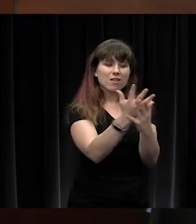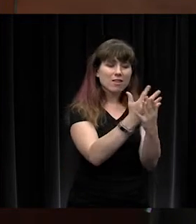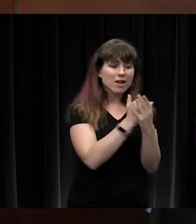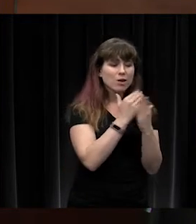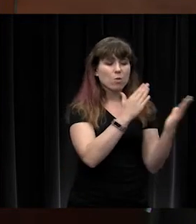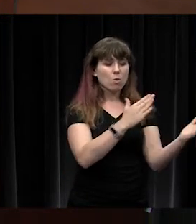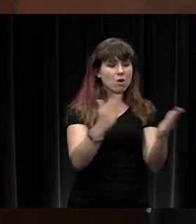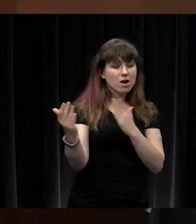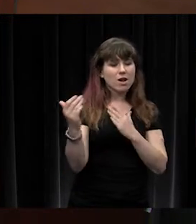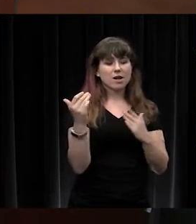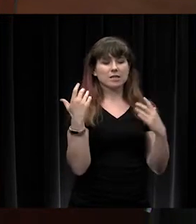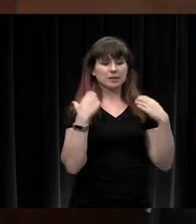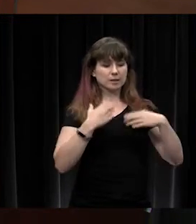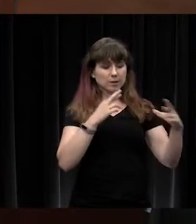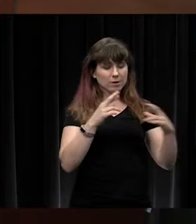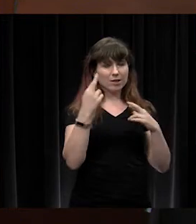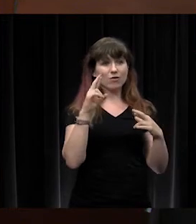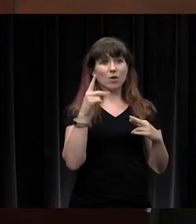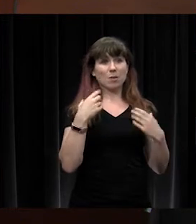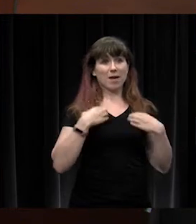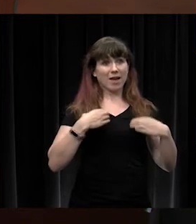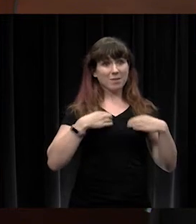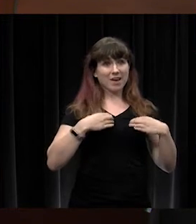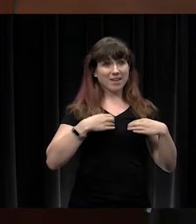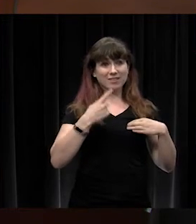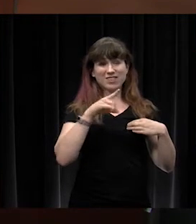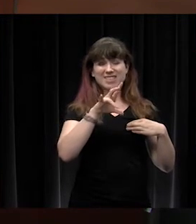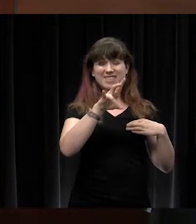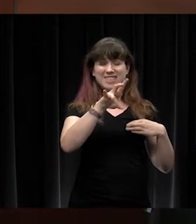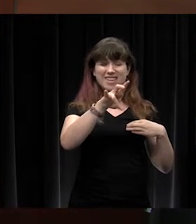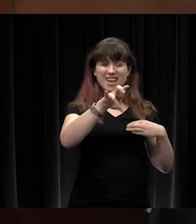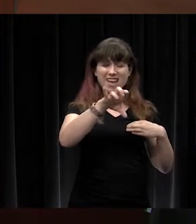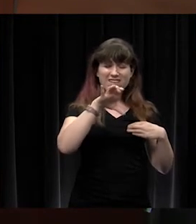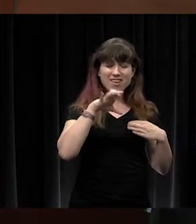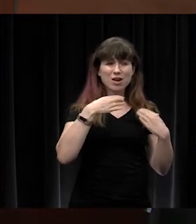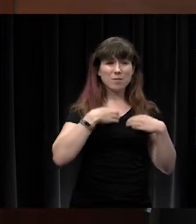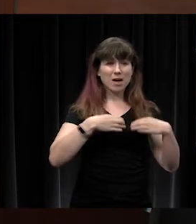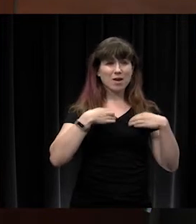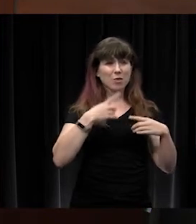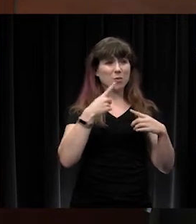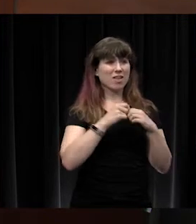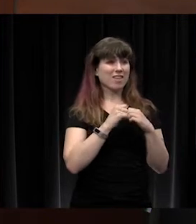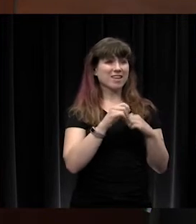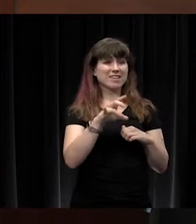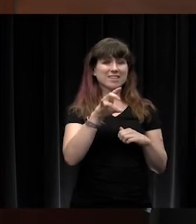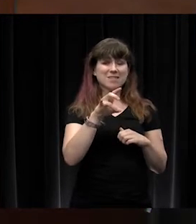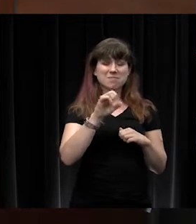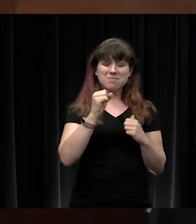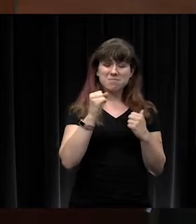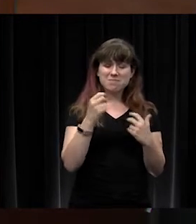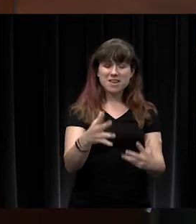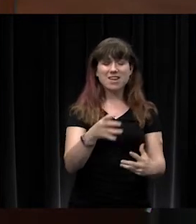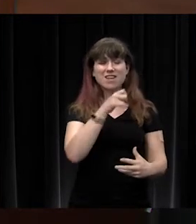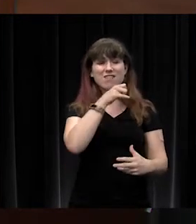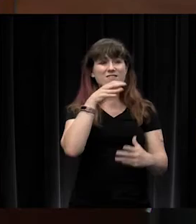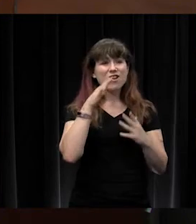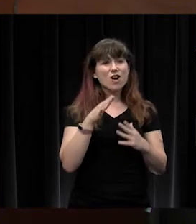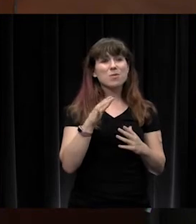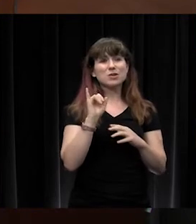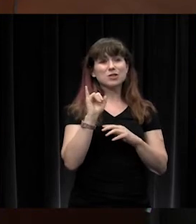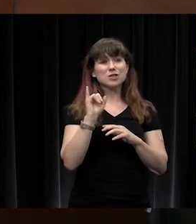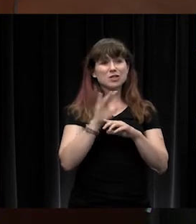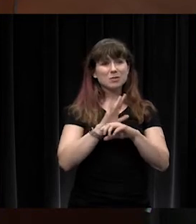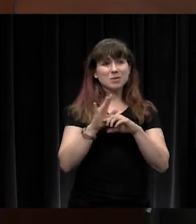1,700 backpacks and school supplies over the last week with the help of 31 farmers employees, 14 First National Bank